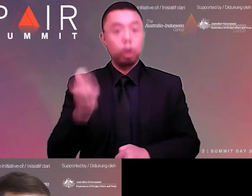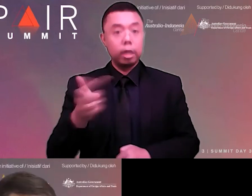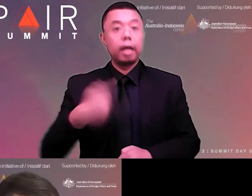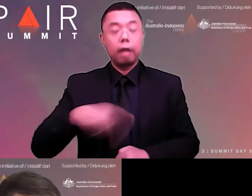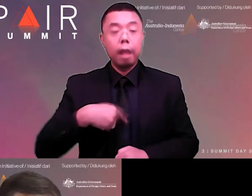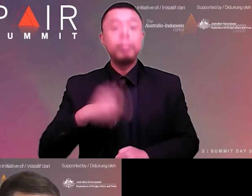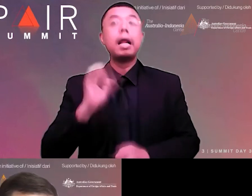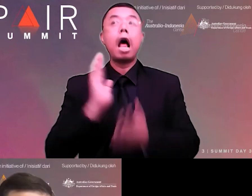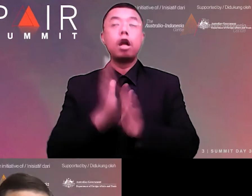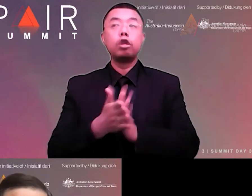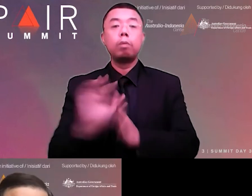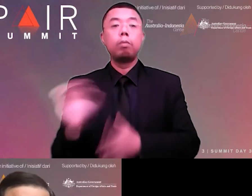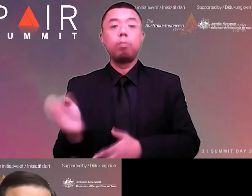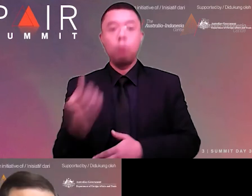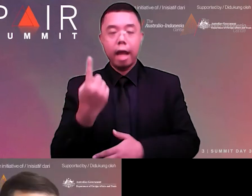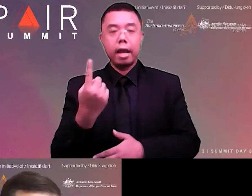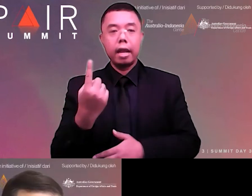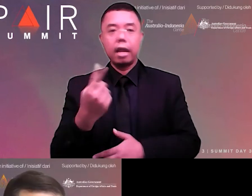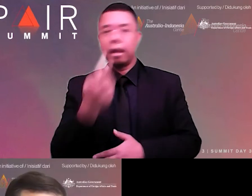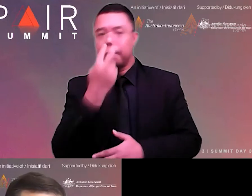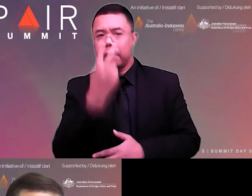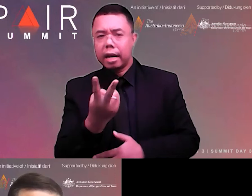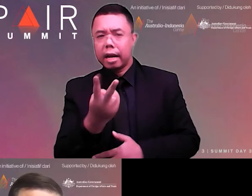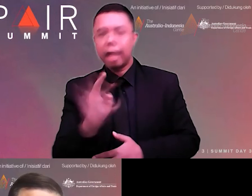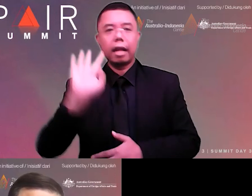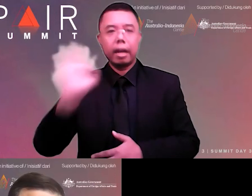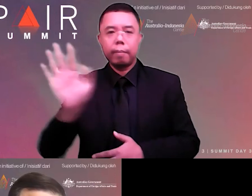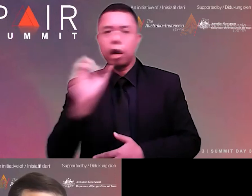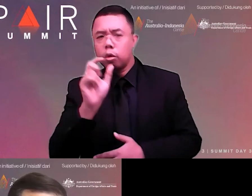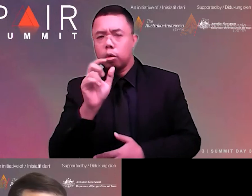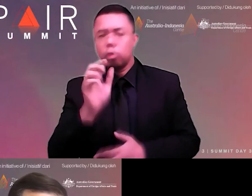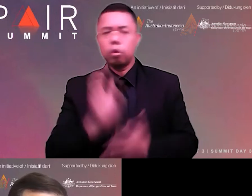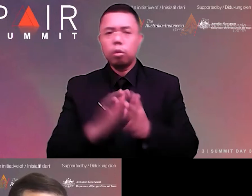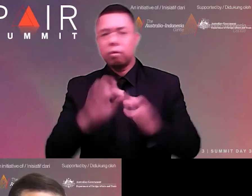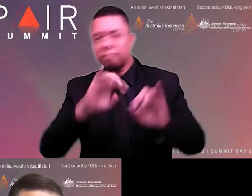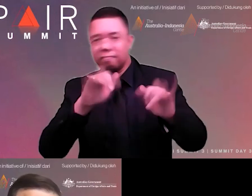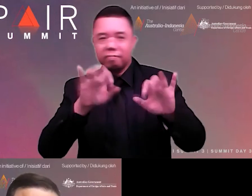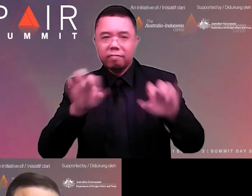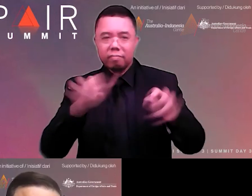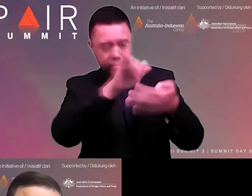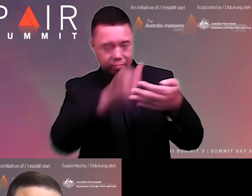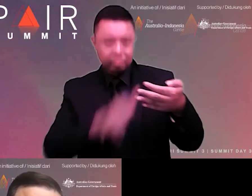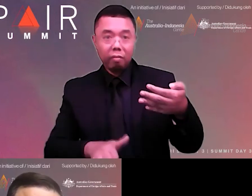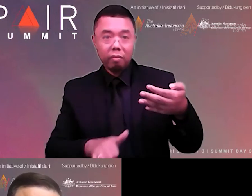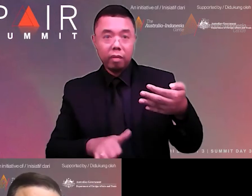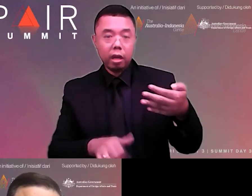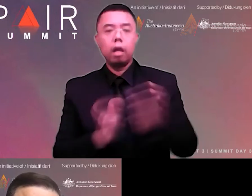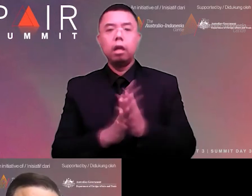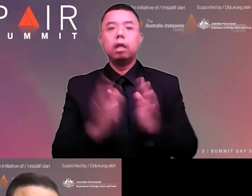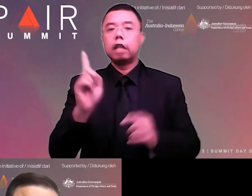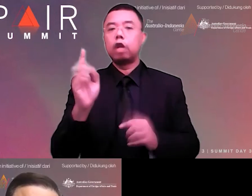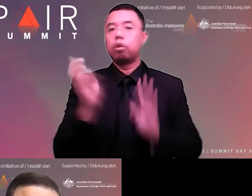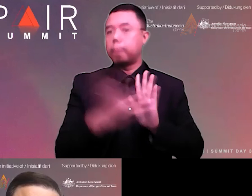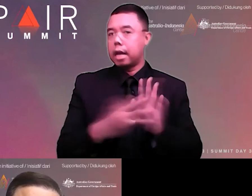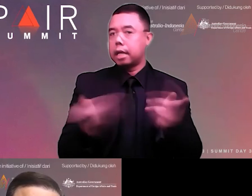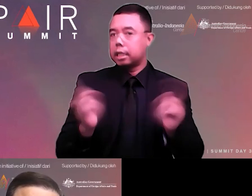looking forward to estimate case trends against health capacity, and also to enable us to